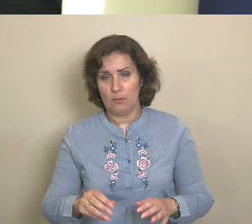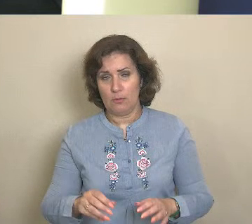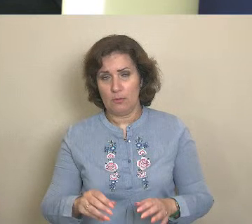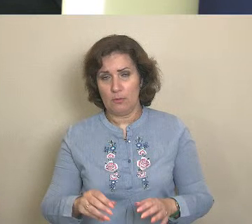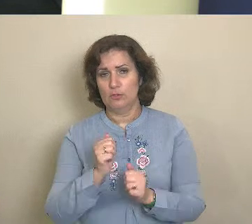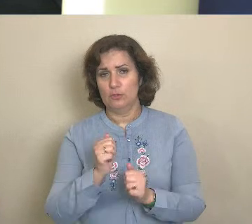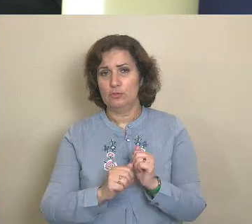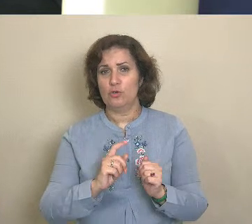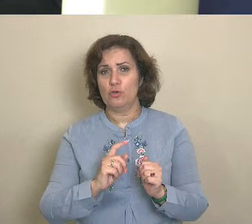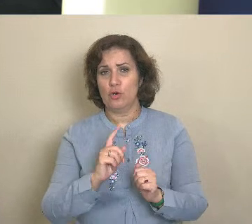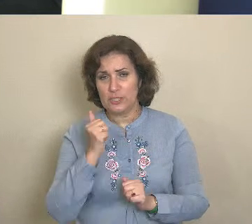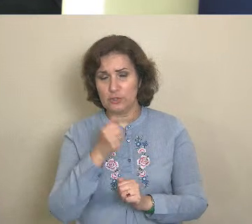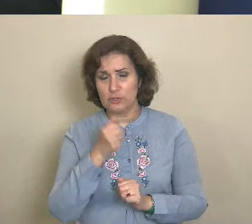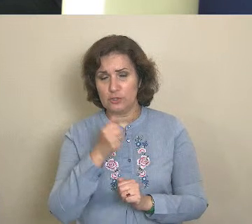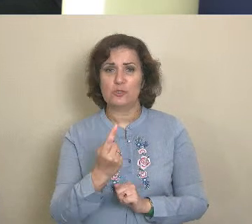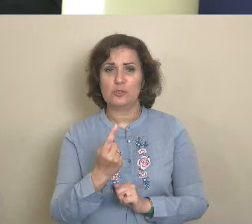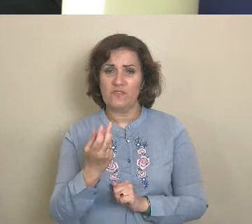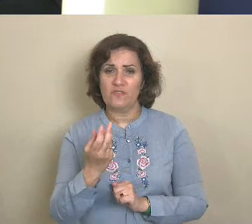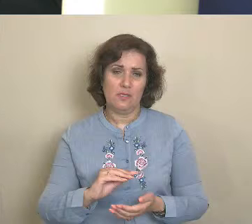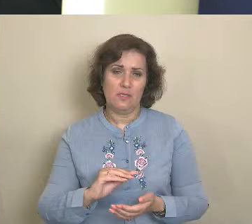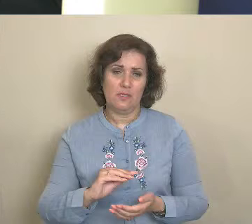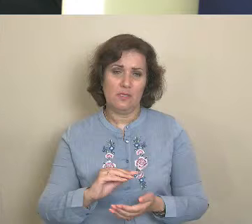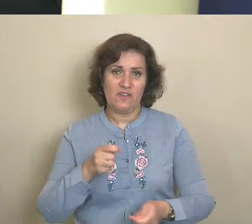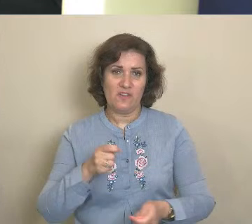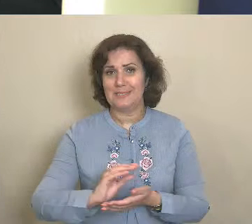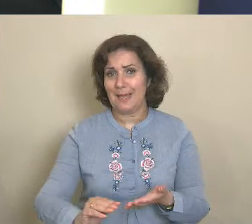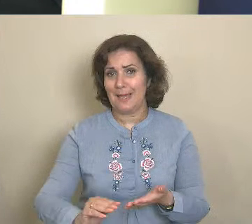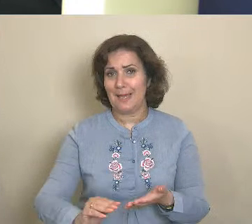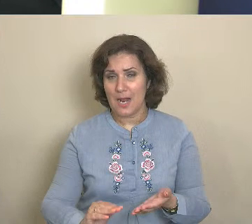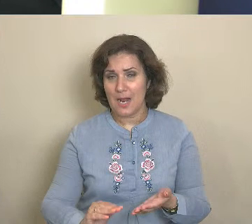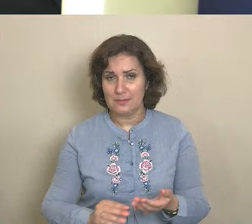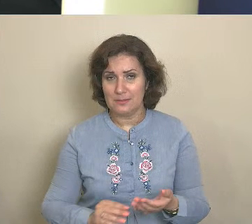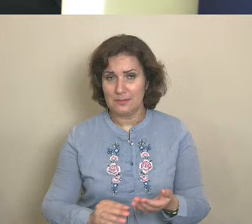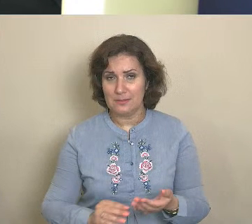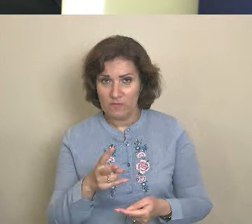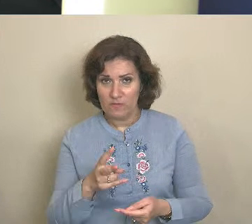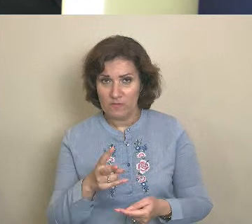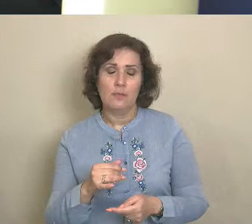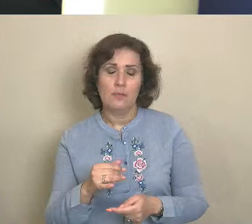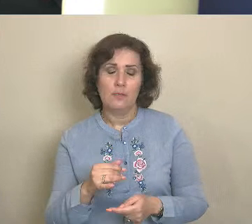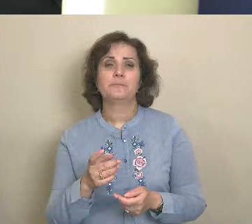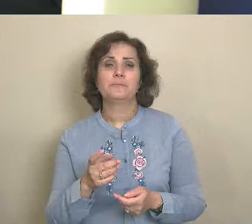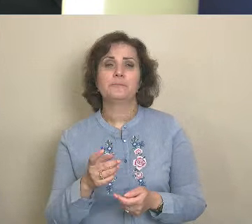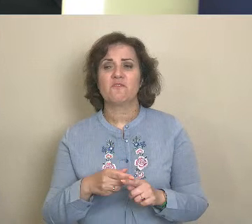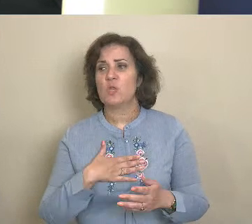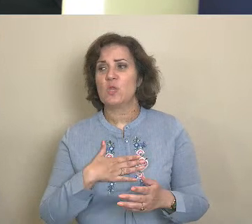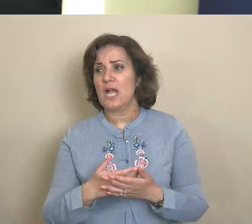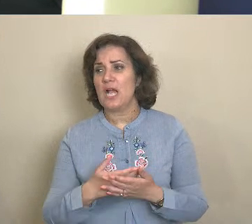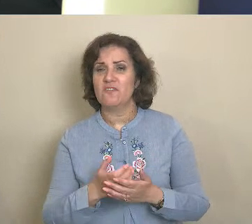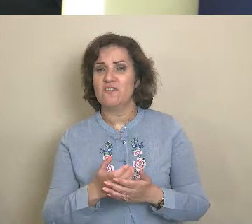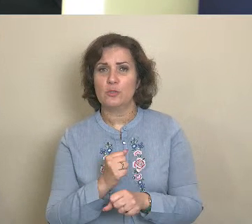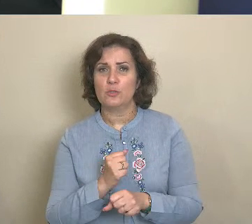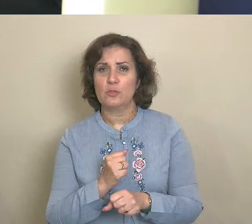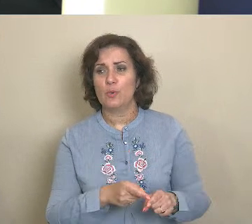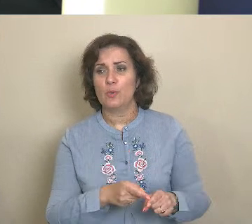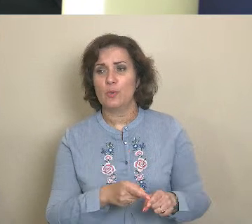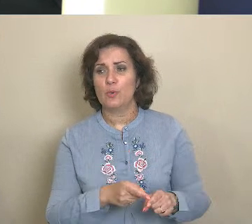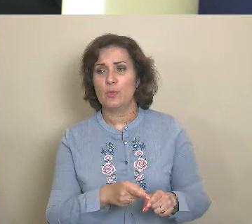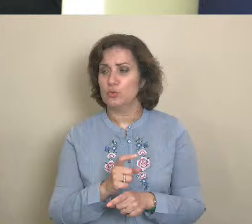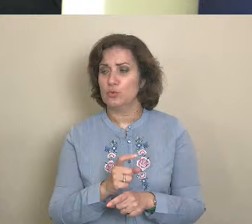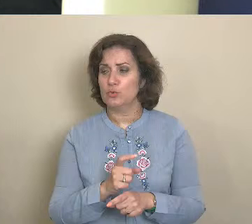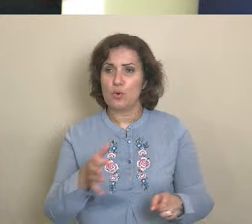should submit her asset declaration by April 1 on an annual basis. They